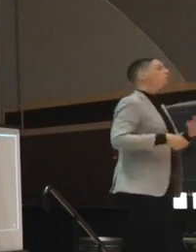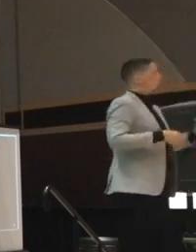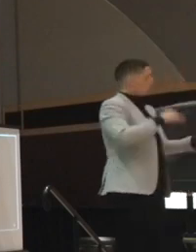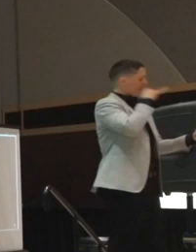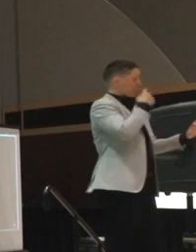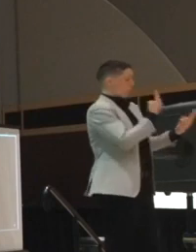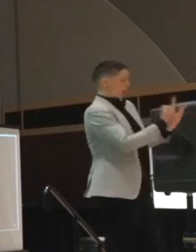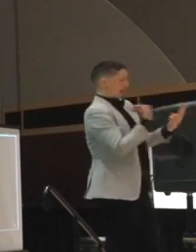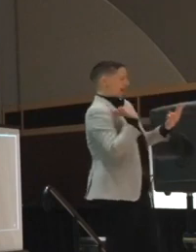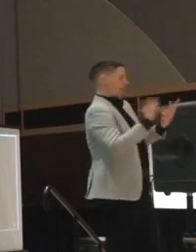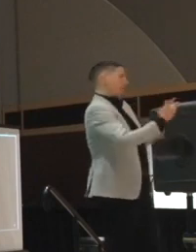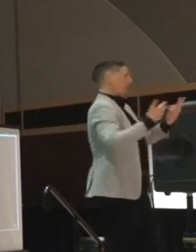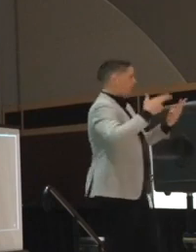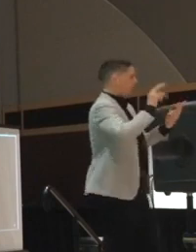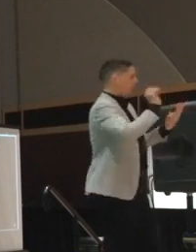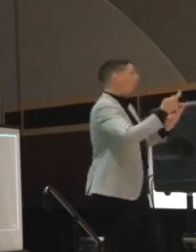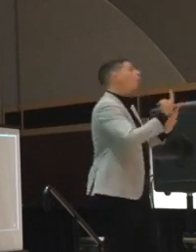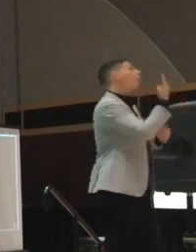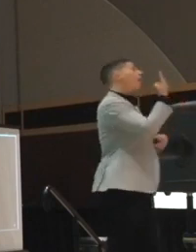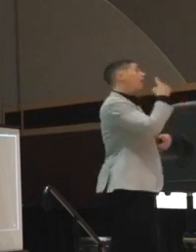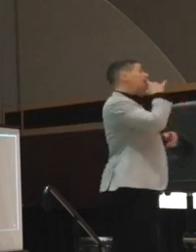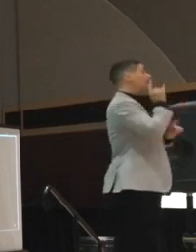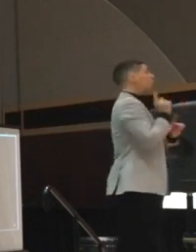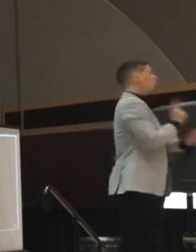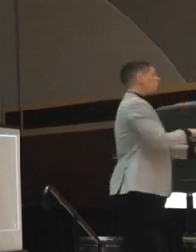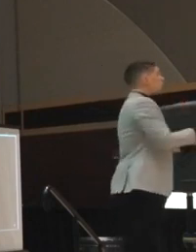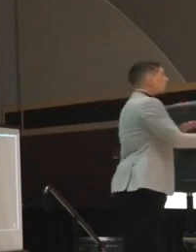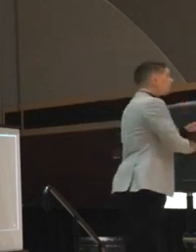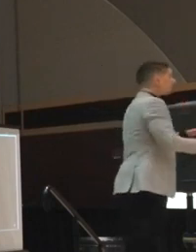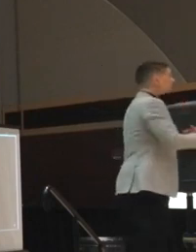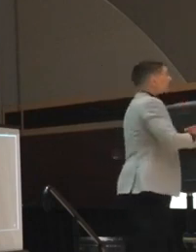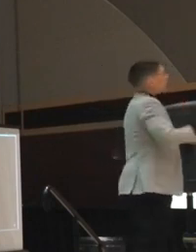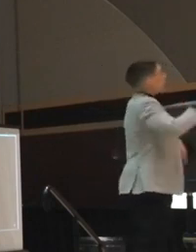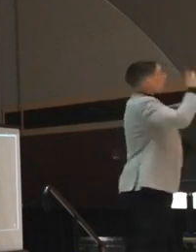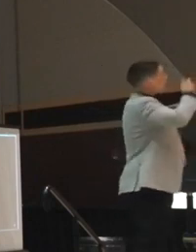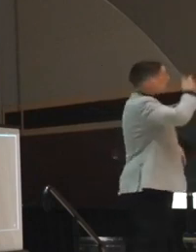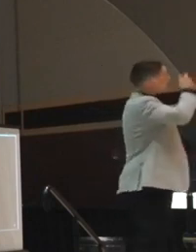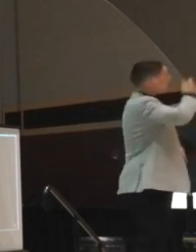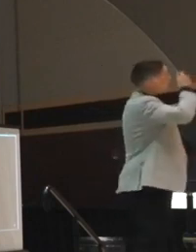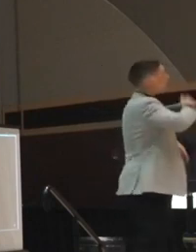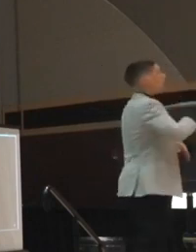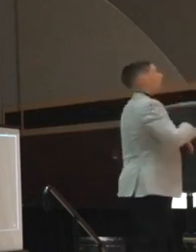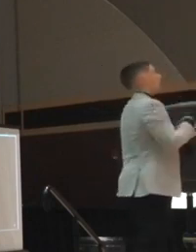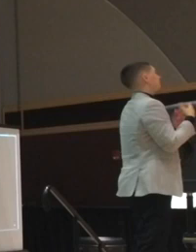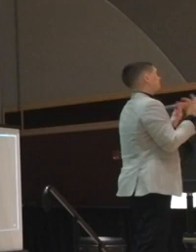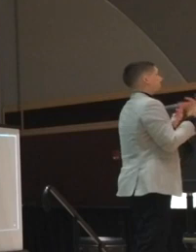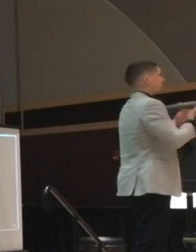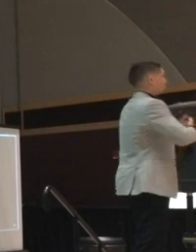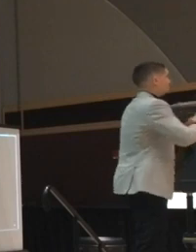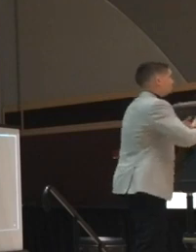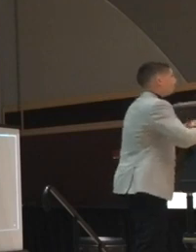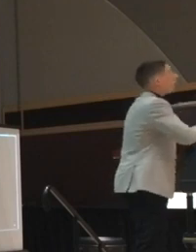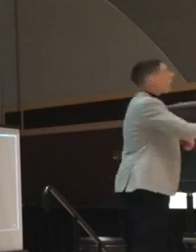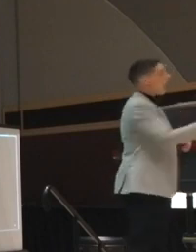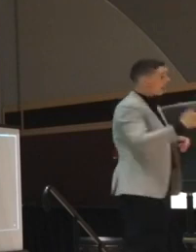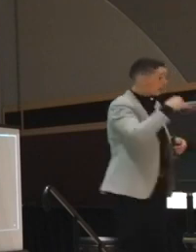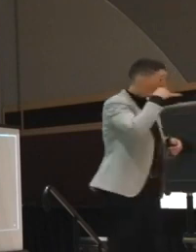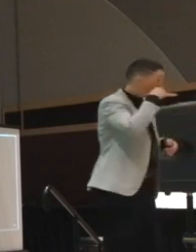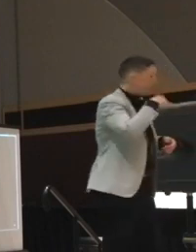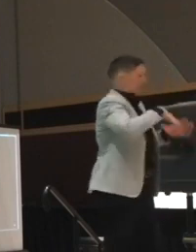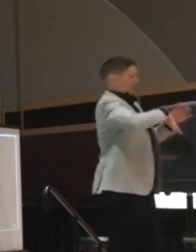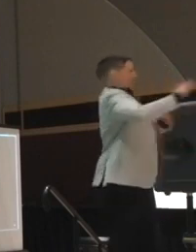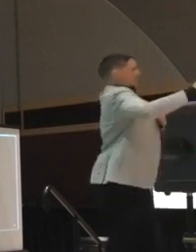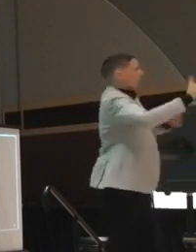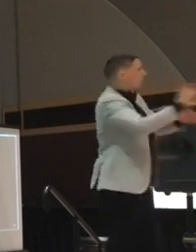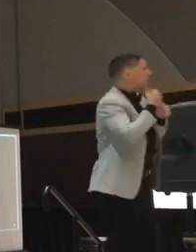play video games on a Social Security, and the other one gets out and has a life. Or he gets to go to Silicon Valley. So when